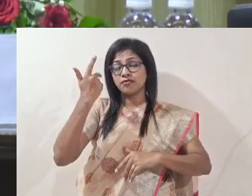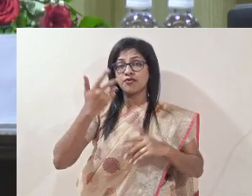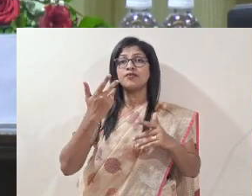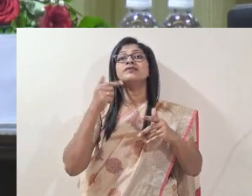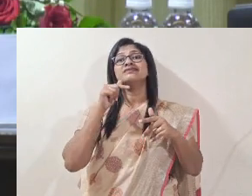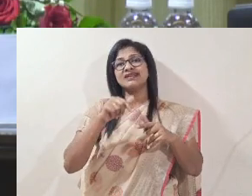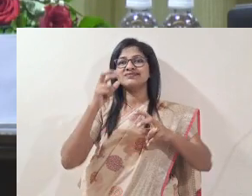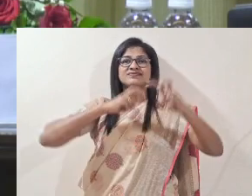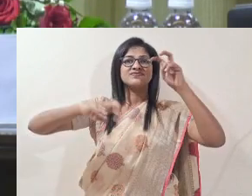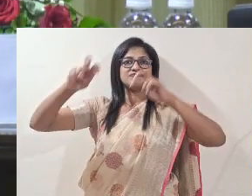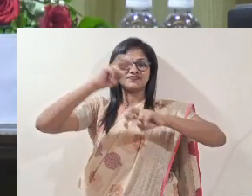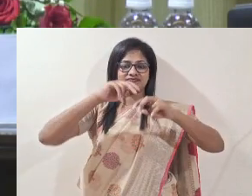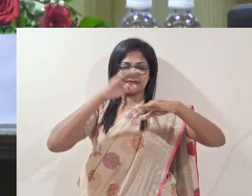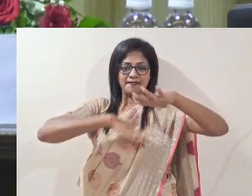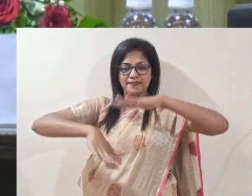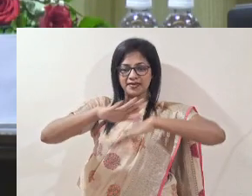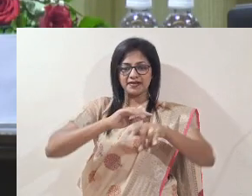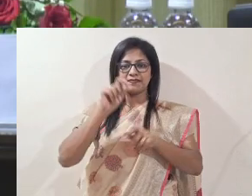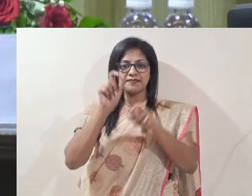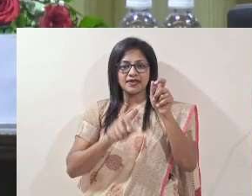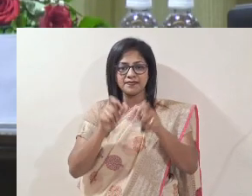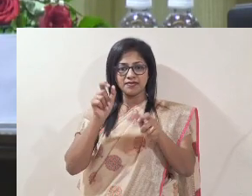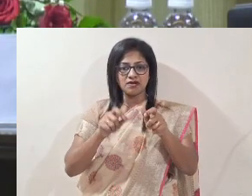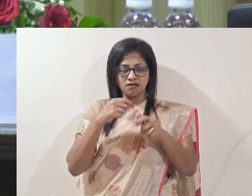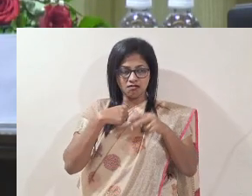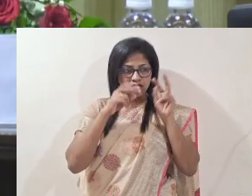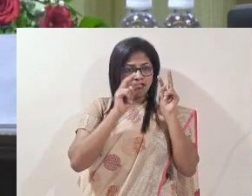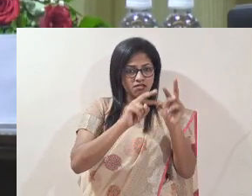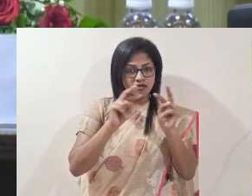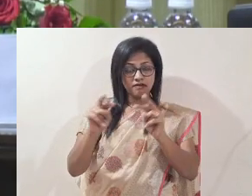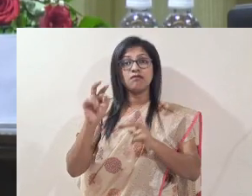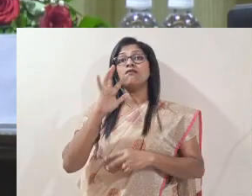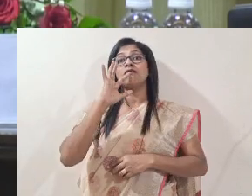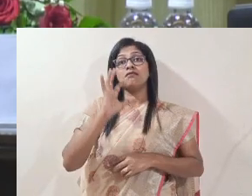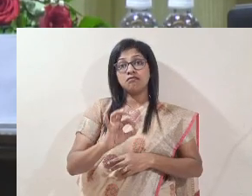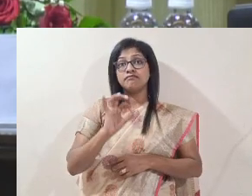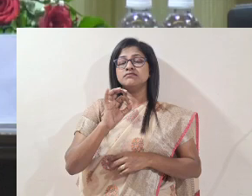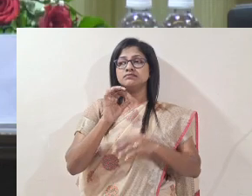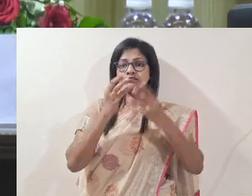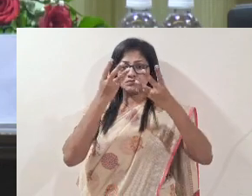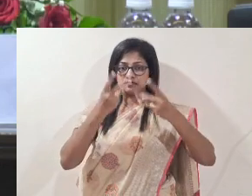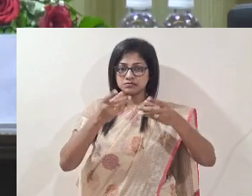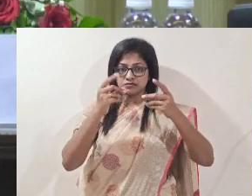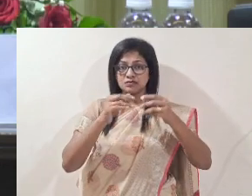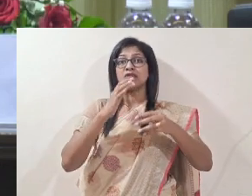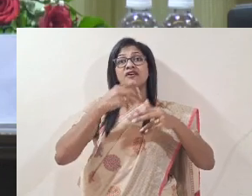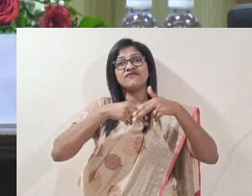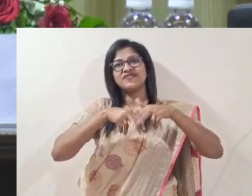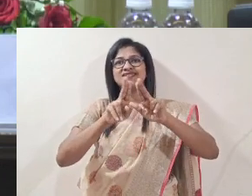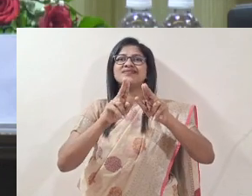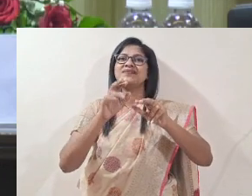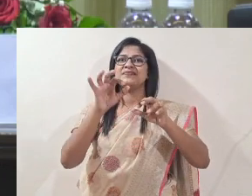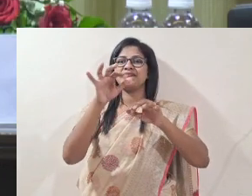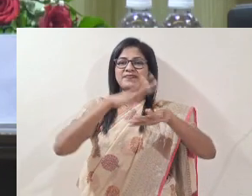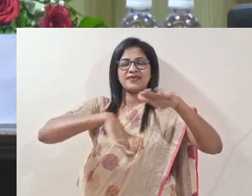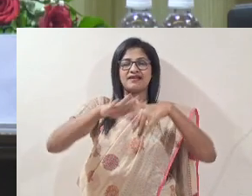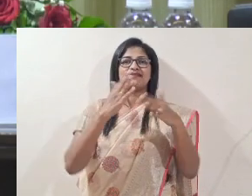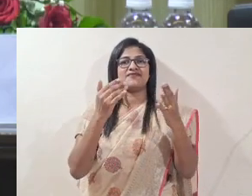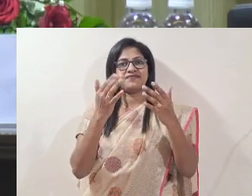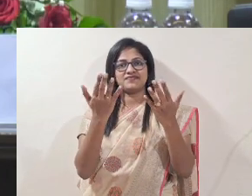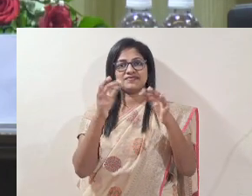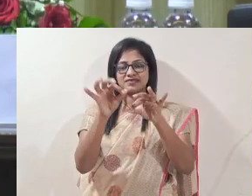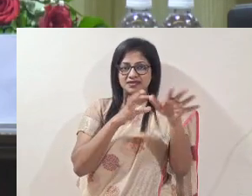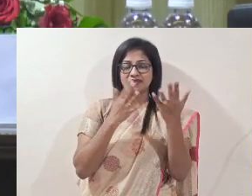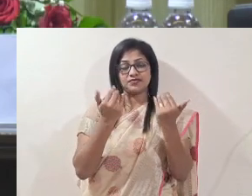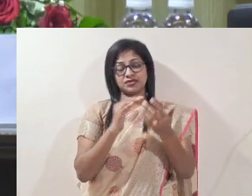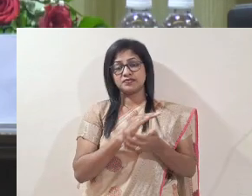a transportation planner a yardsticks to finally plan the city. And let